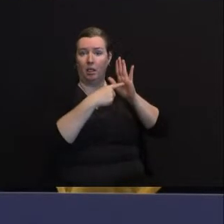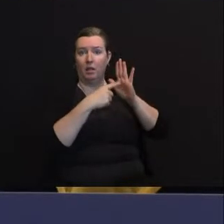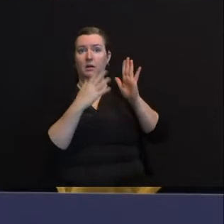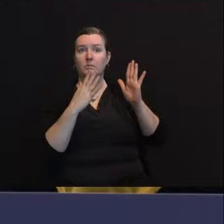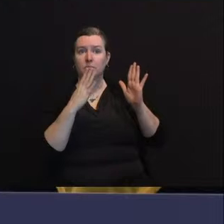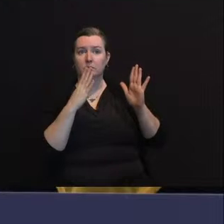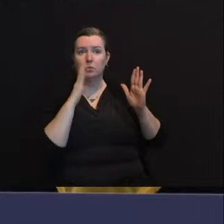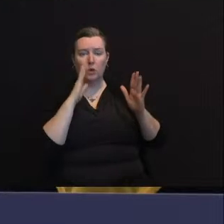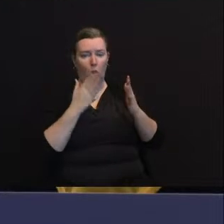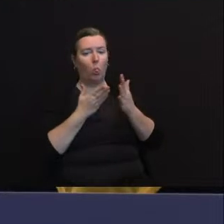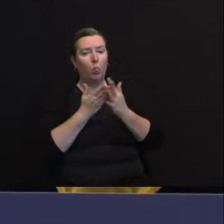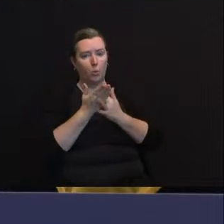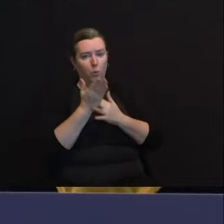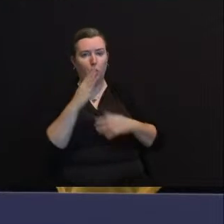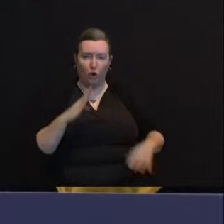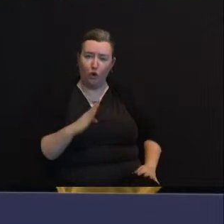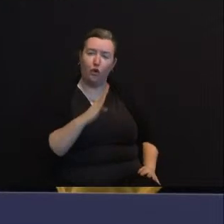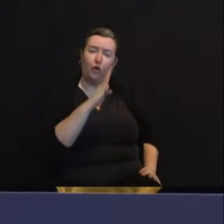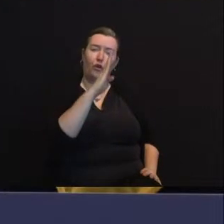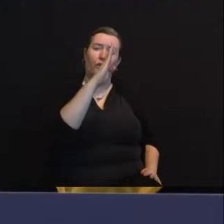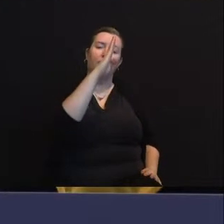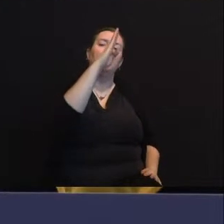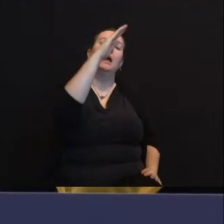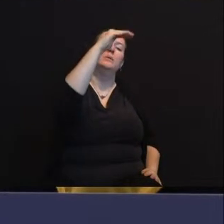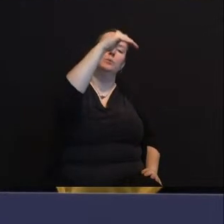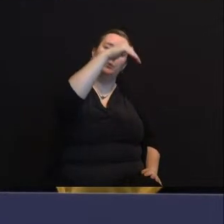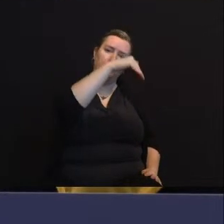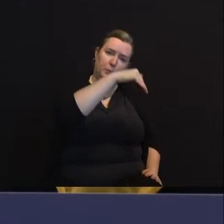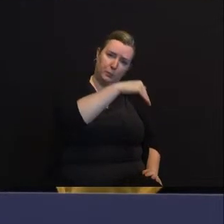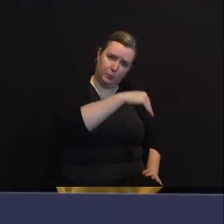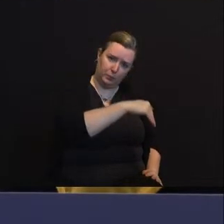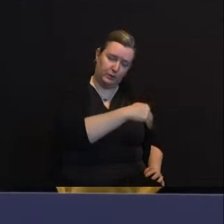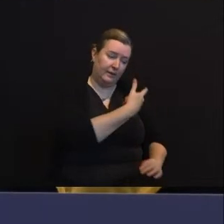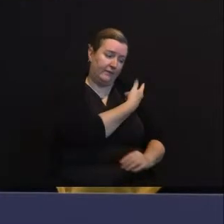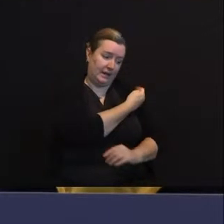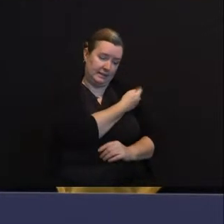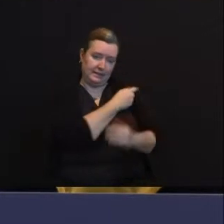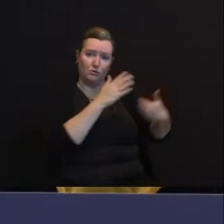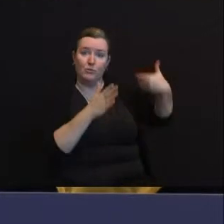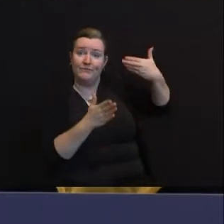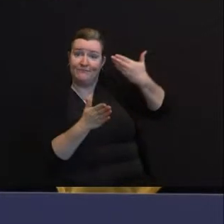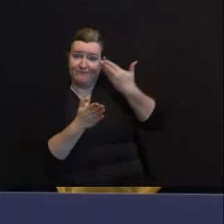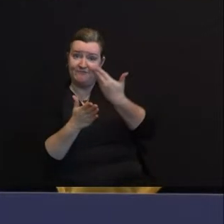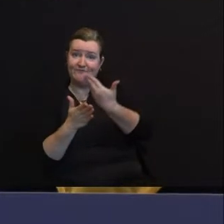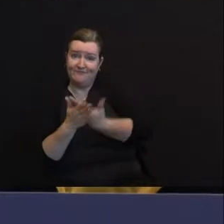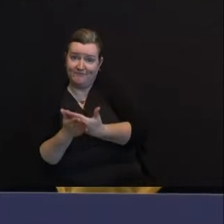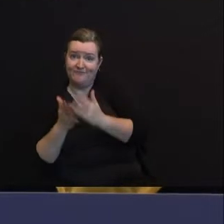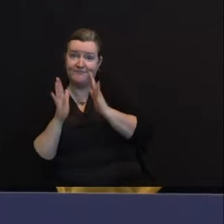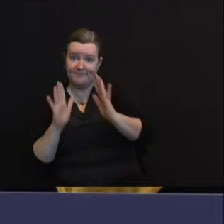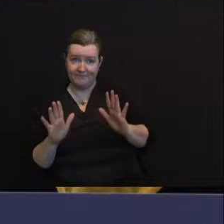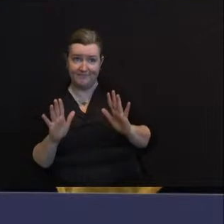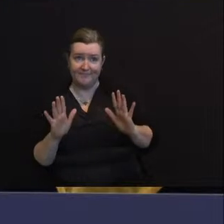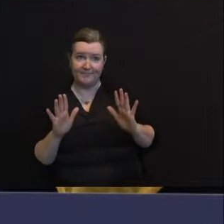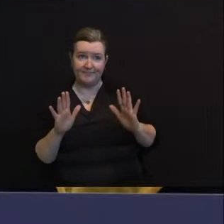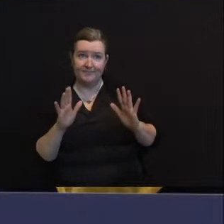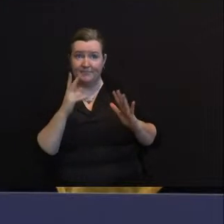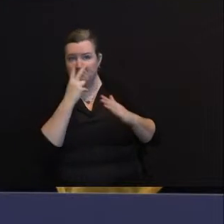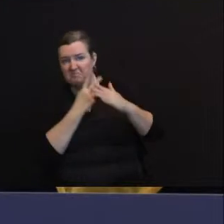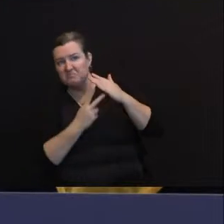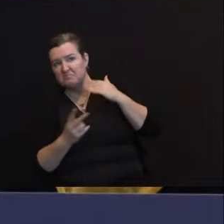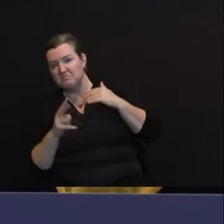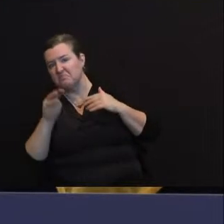say, one way or another. The vaccines are coming. You turn the clock forward to April, May, we're in a whole different